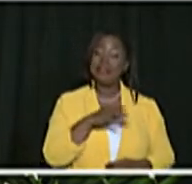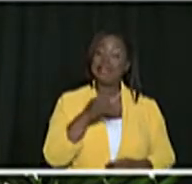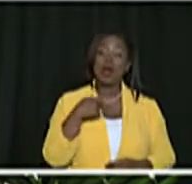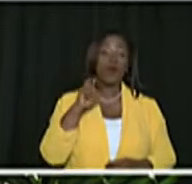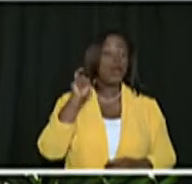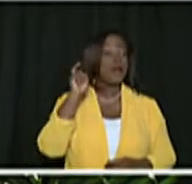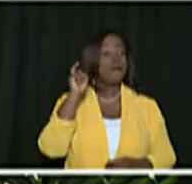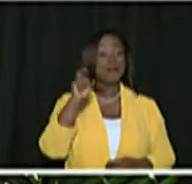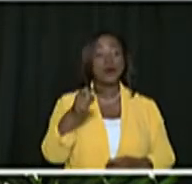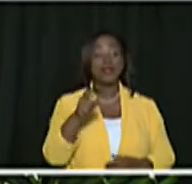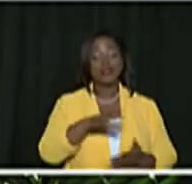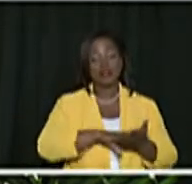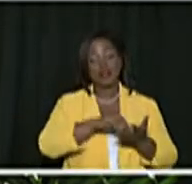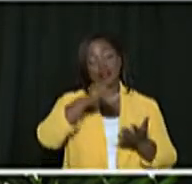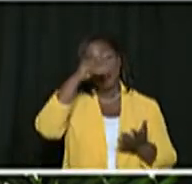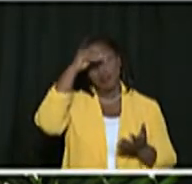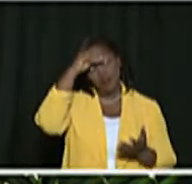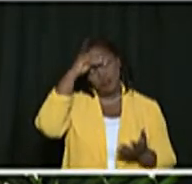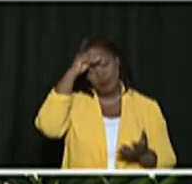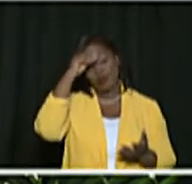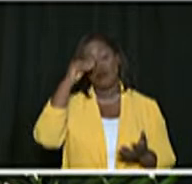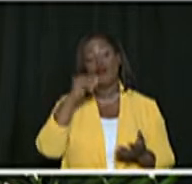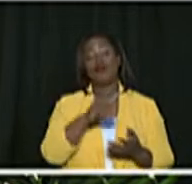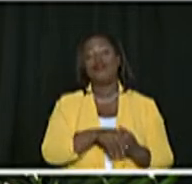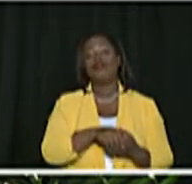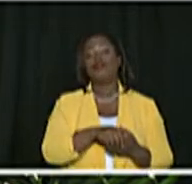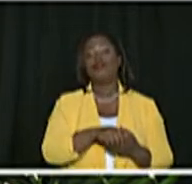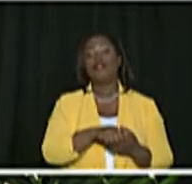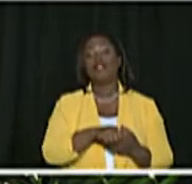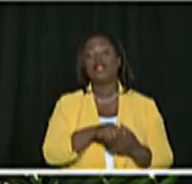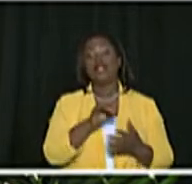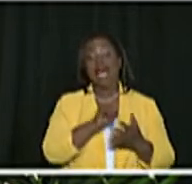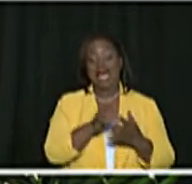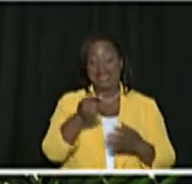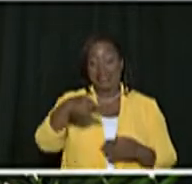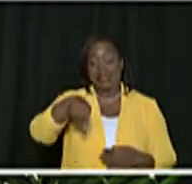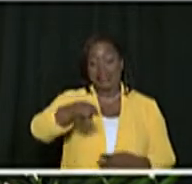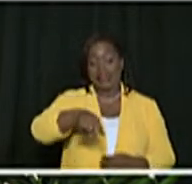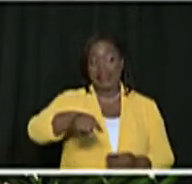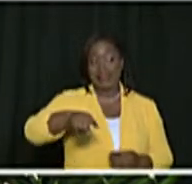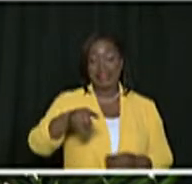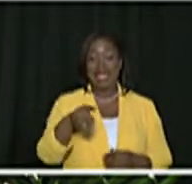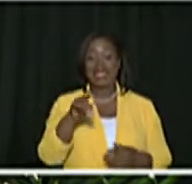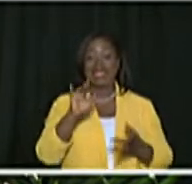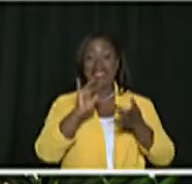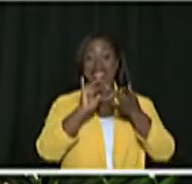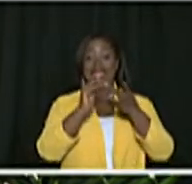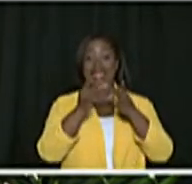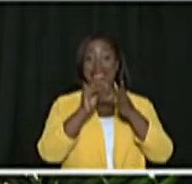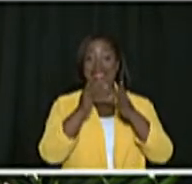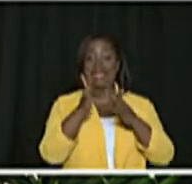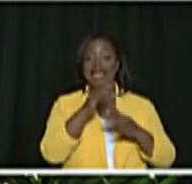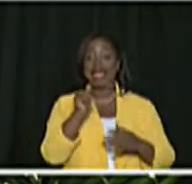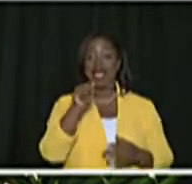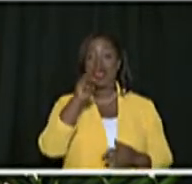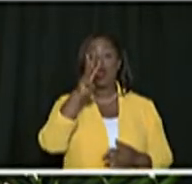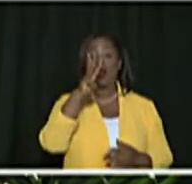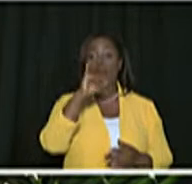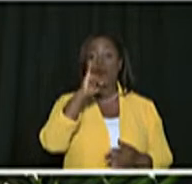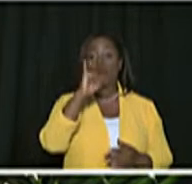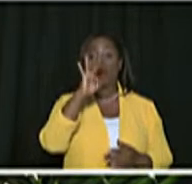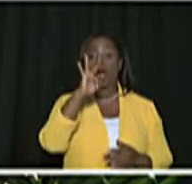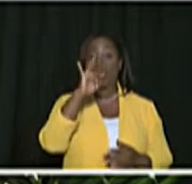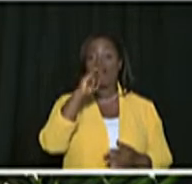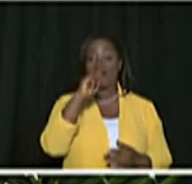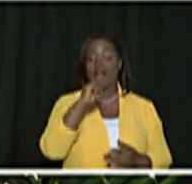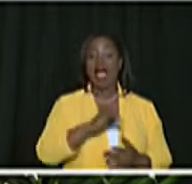and with becoming a society that recognizes that internet and Wi-Fi capabilities, they must be a right,